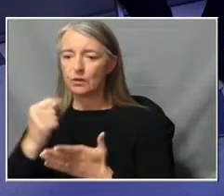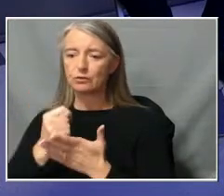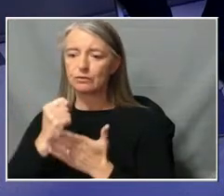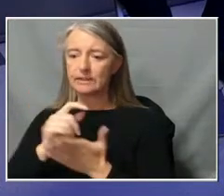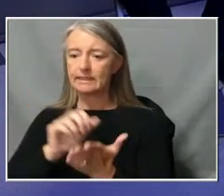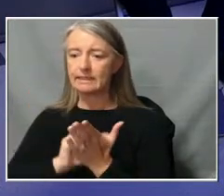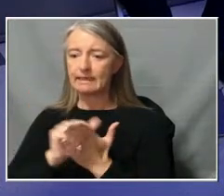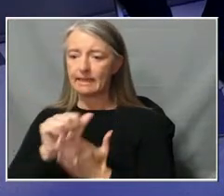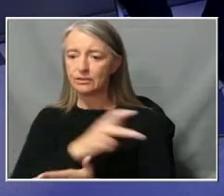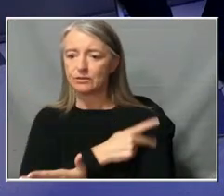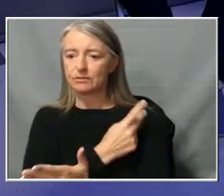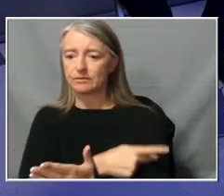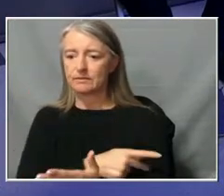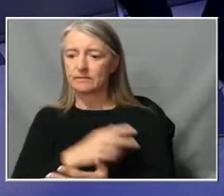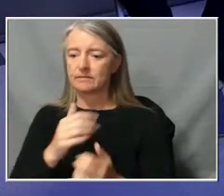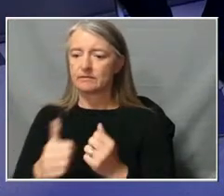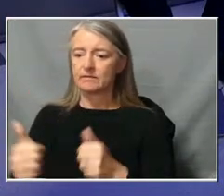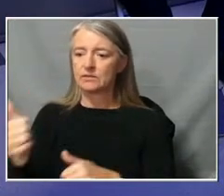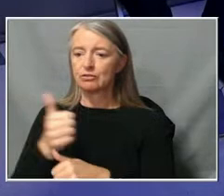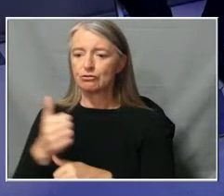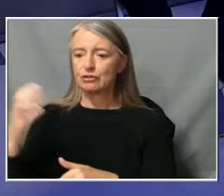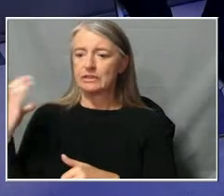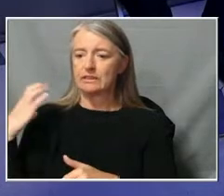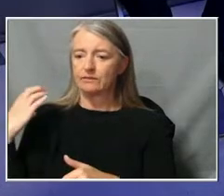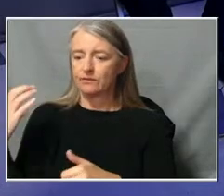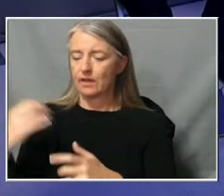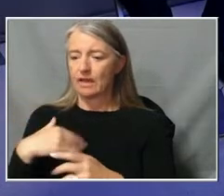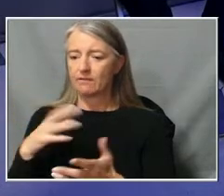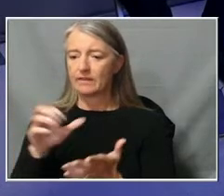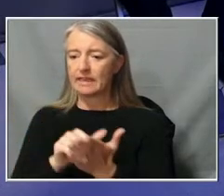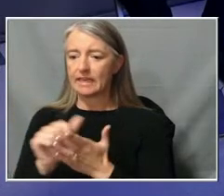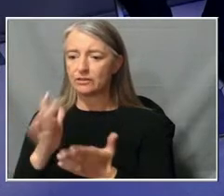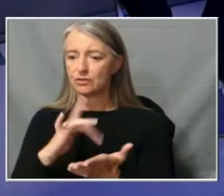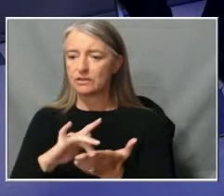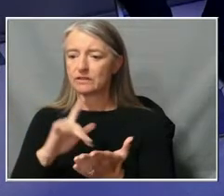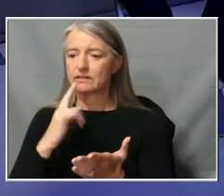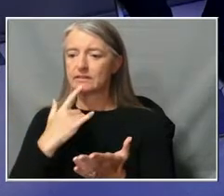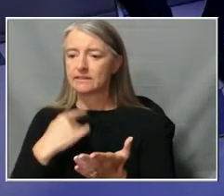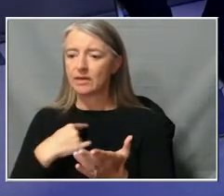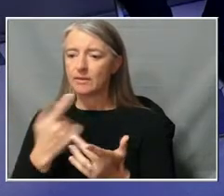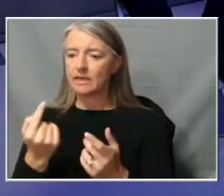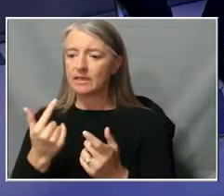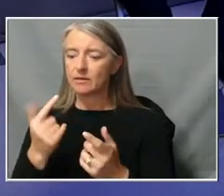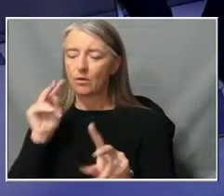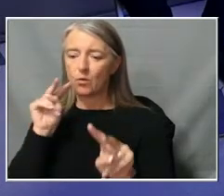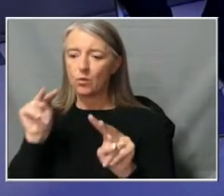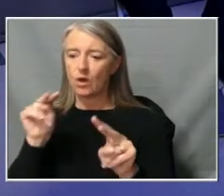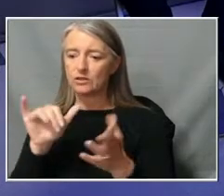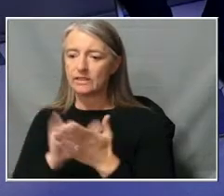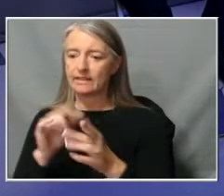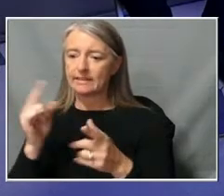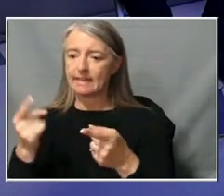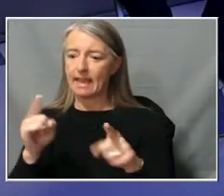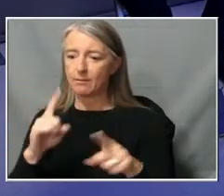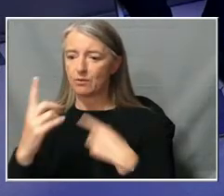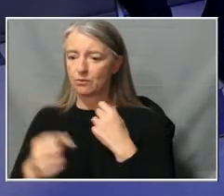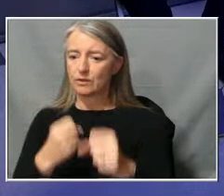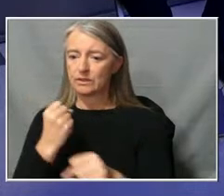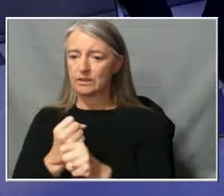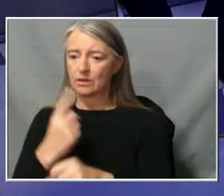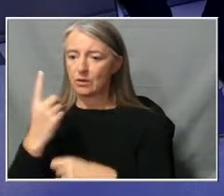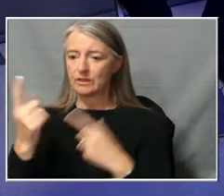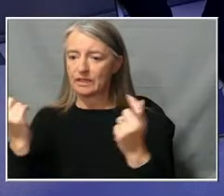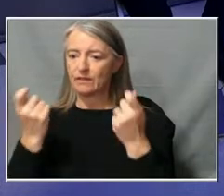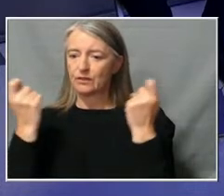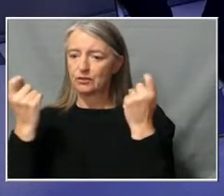patients. As physician-in-chief of the Cancer Center, just what has it been like, just kind of watching this happen over the last year? We're talking about our 1-year